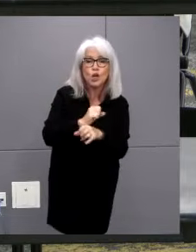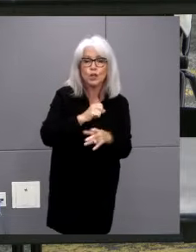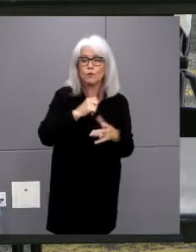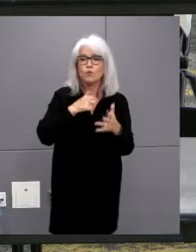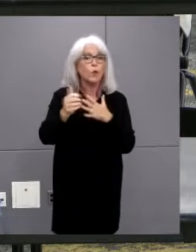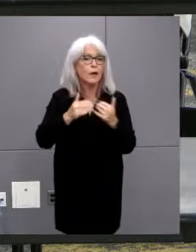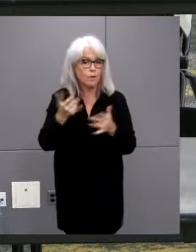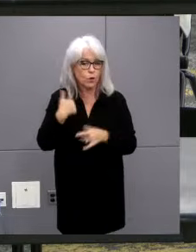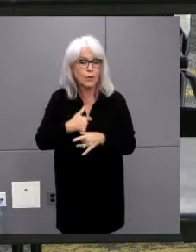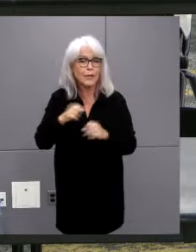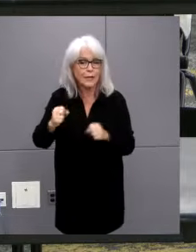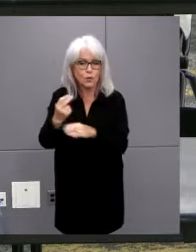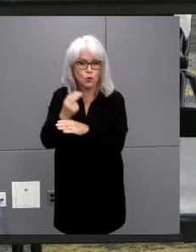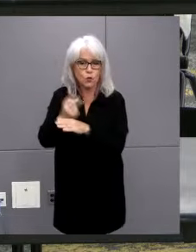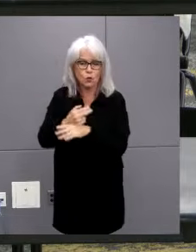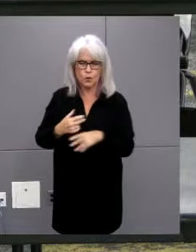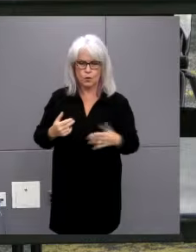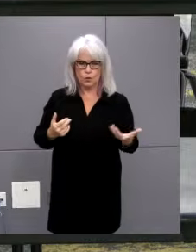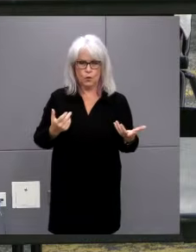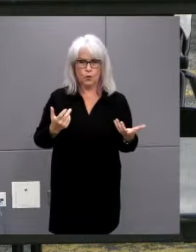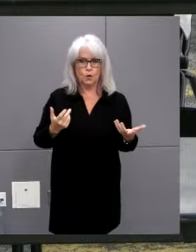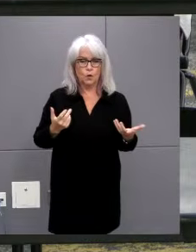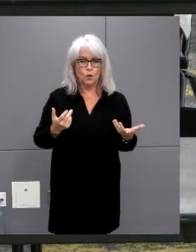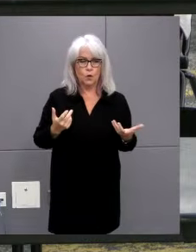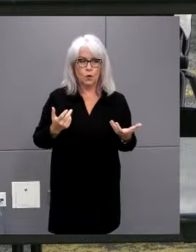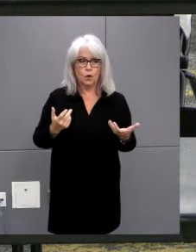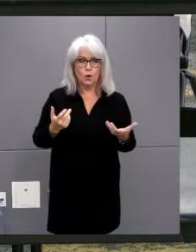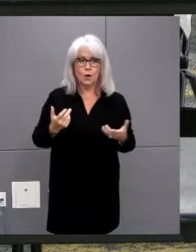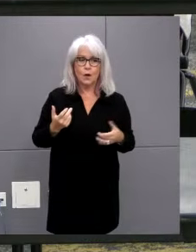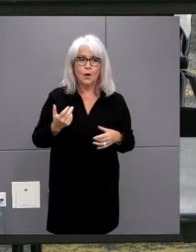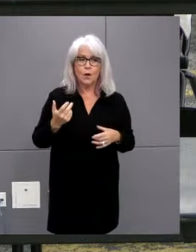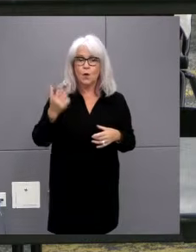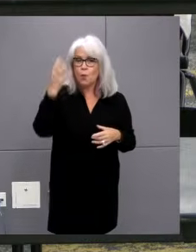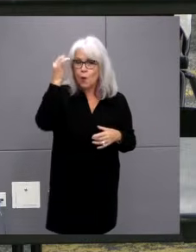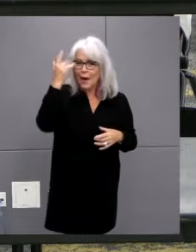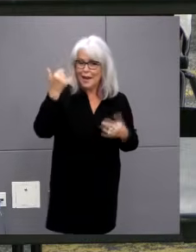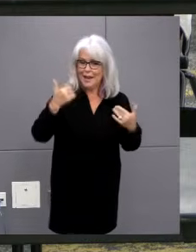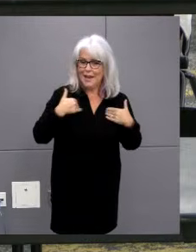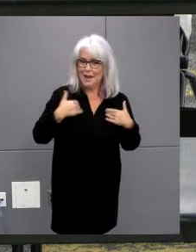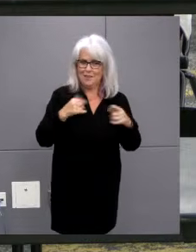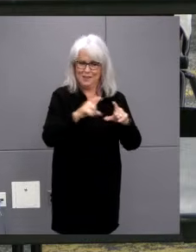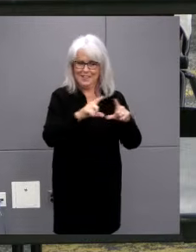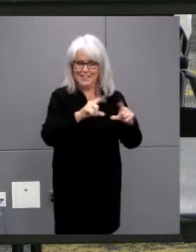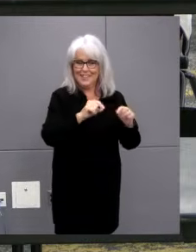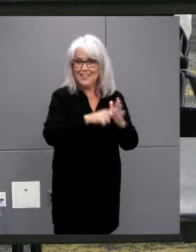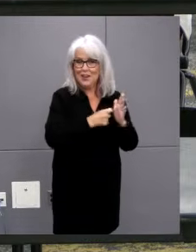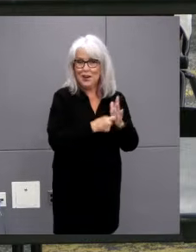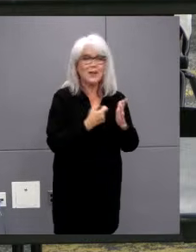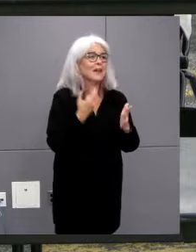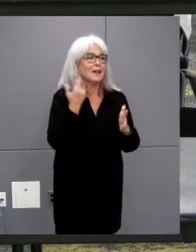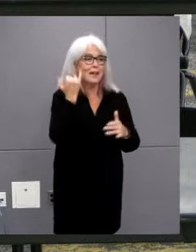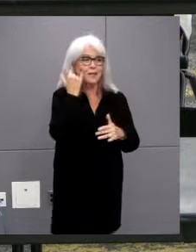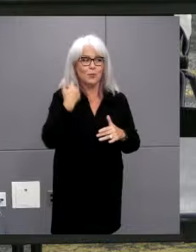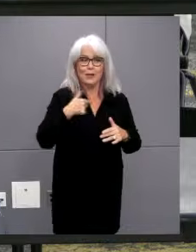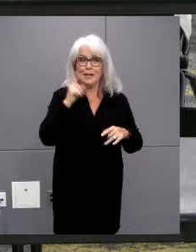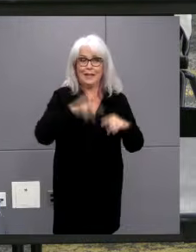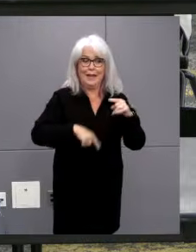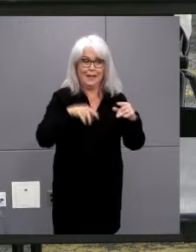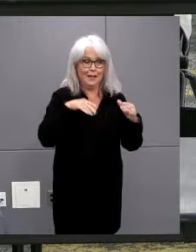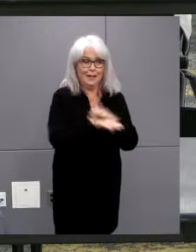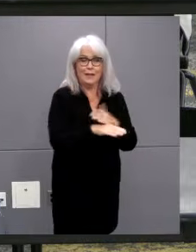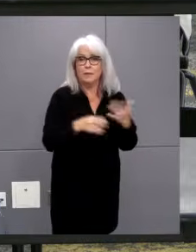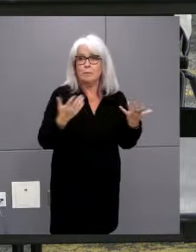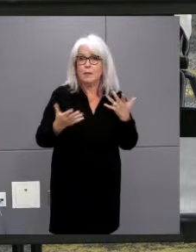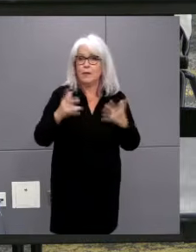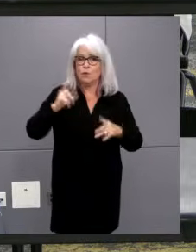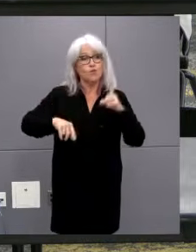whatever. What is the point of not having a key card if we can't even get in? That's another thing. What if we want to come in randomly, during